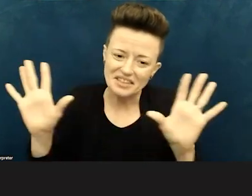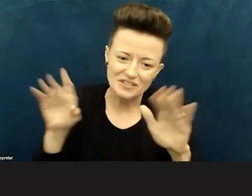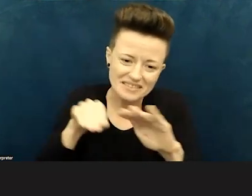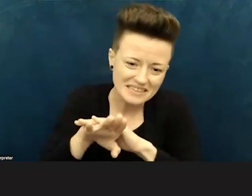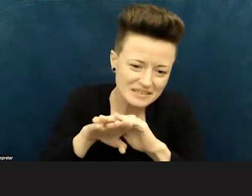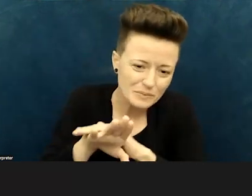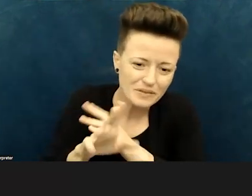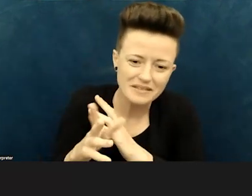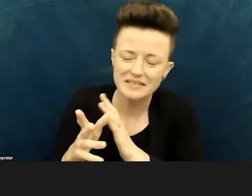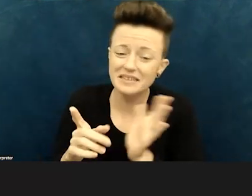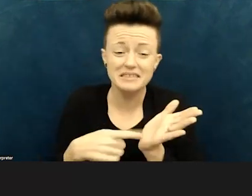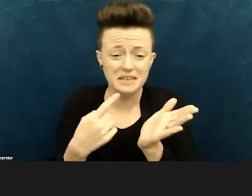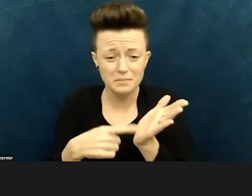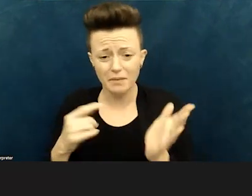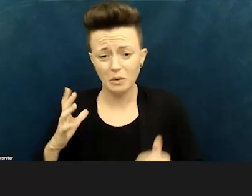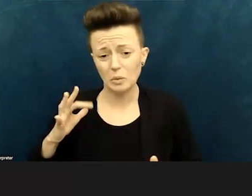And